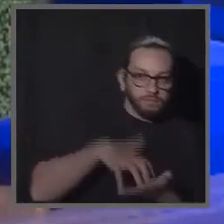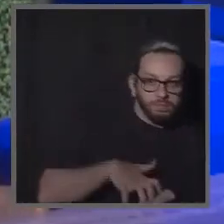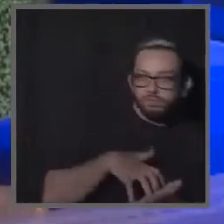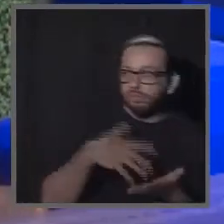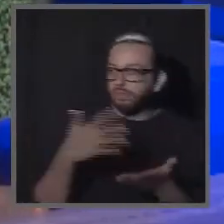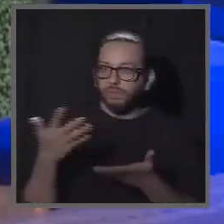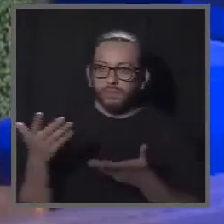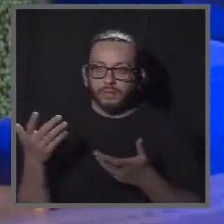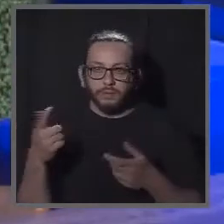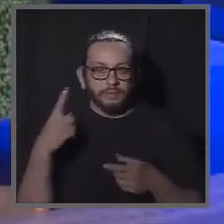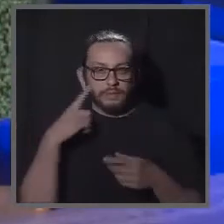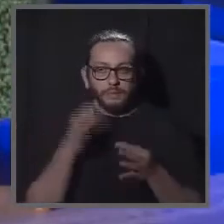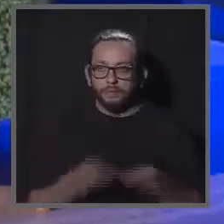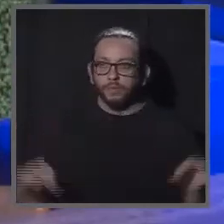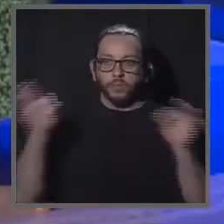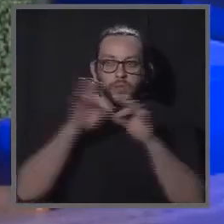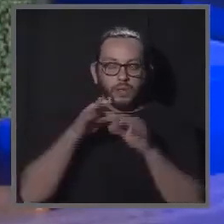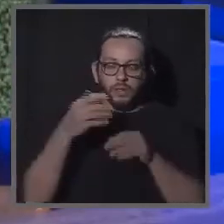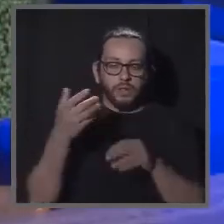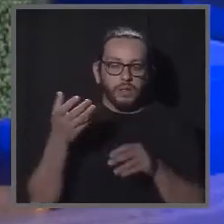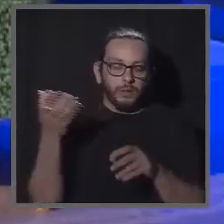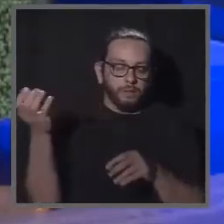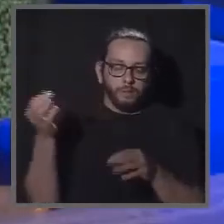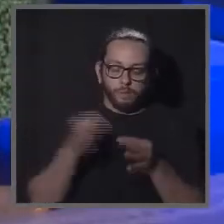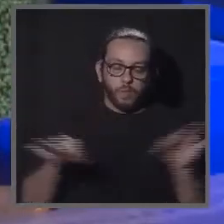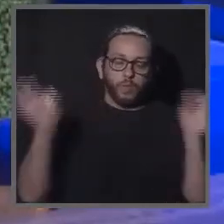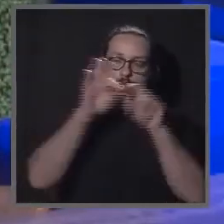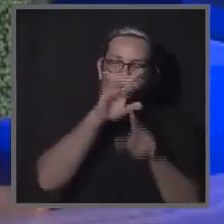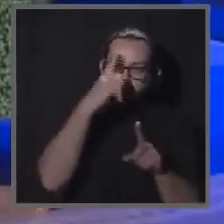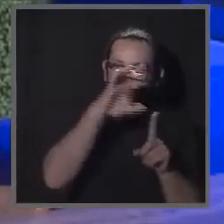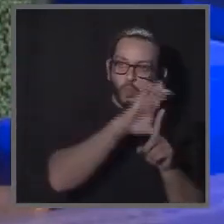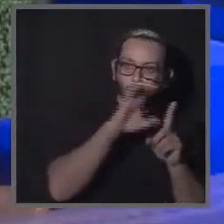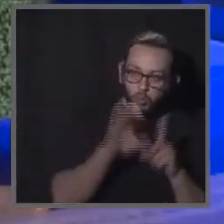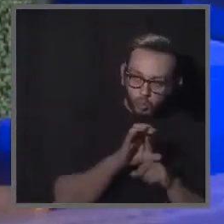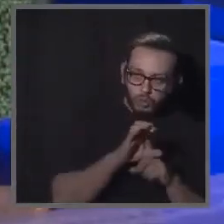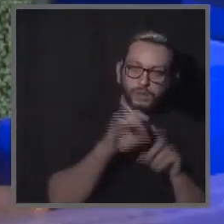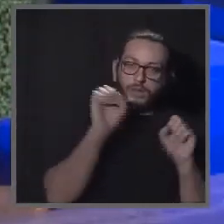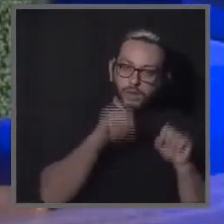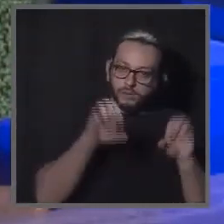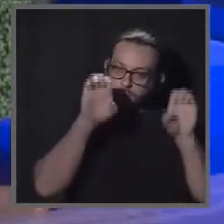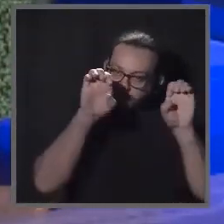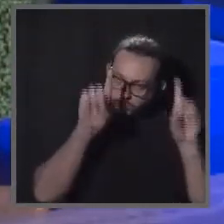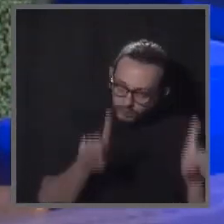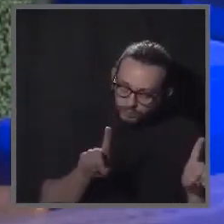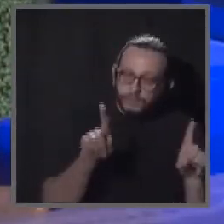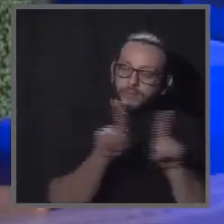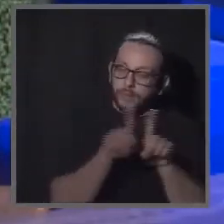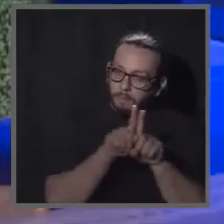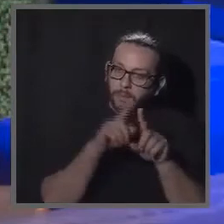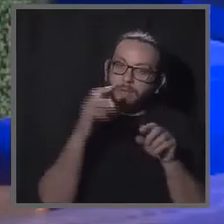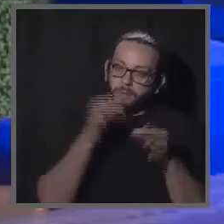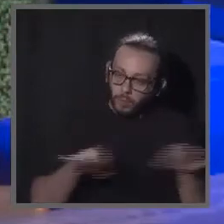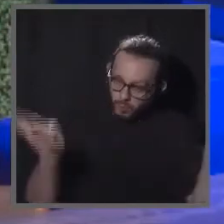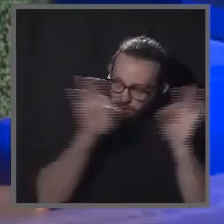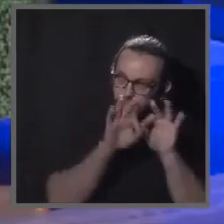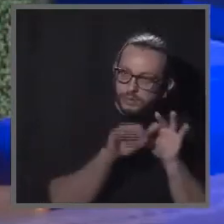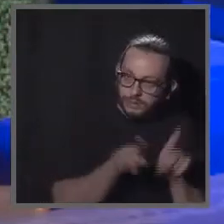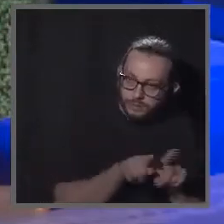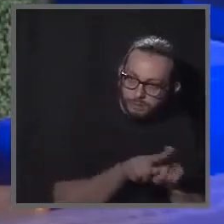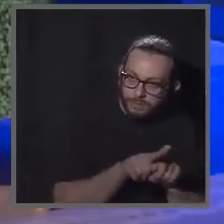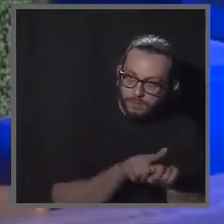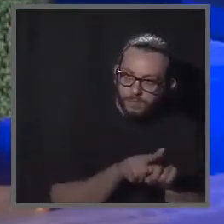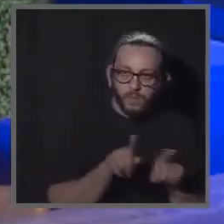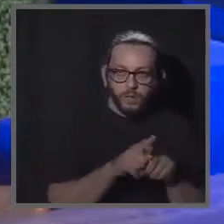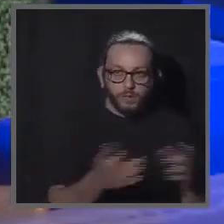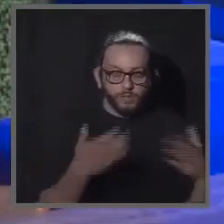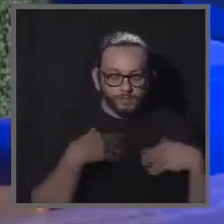sector and even in the education sector very, very much, they are calling us to think differently and